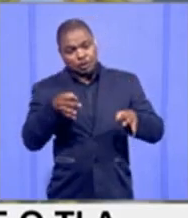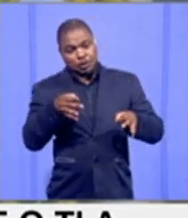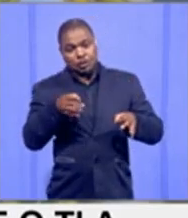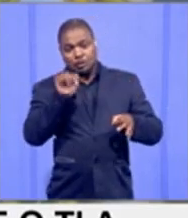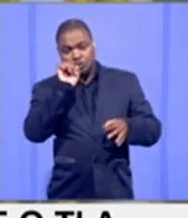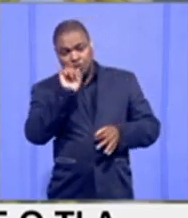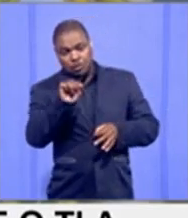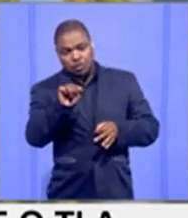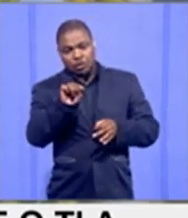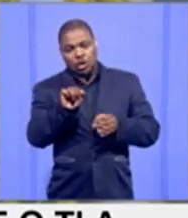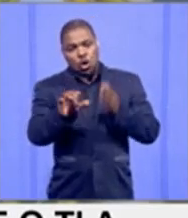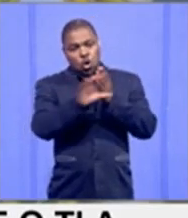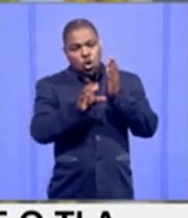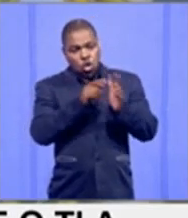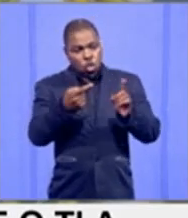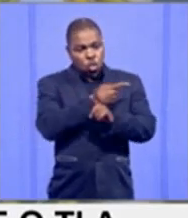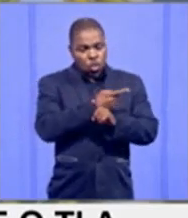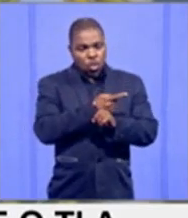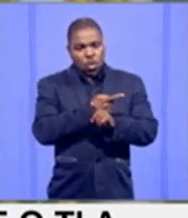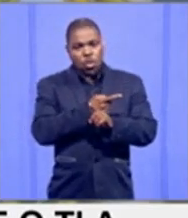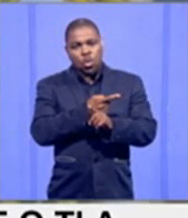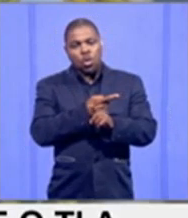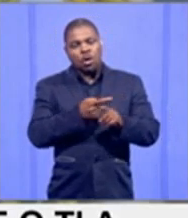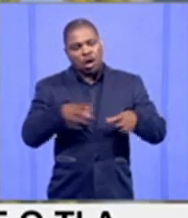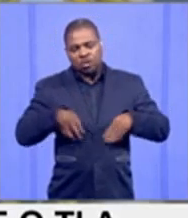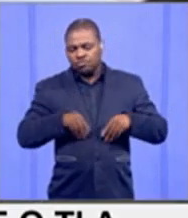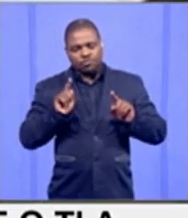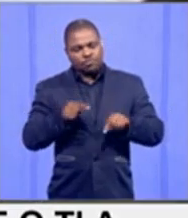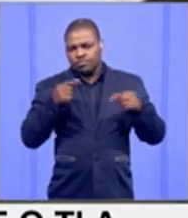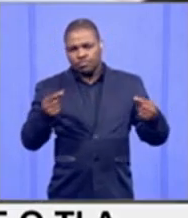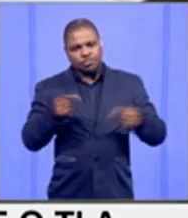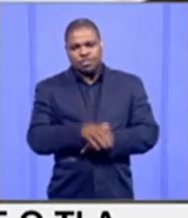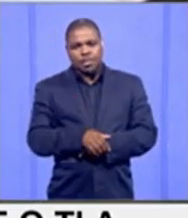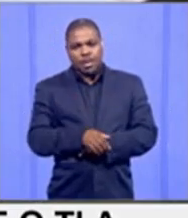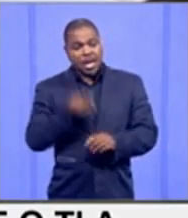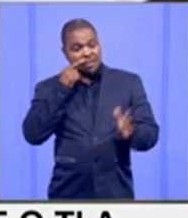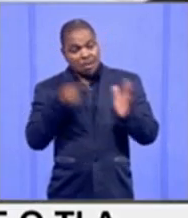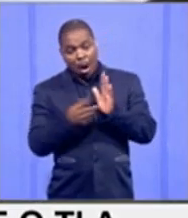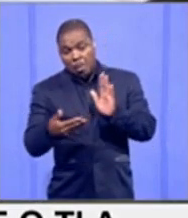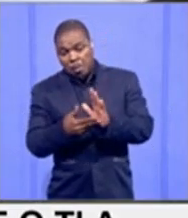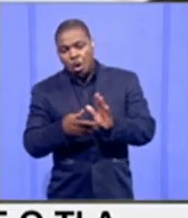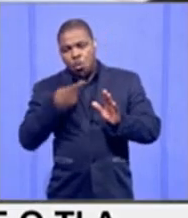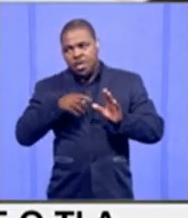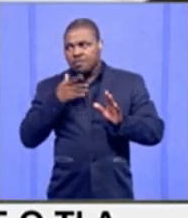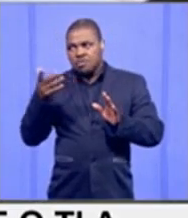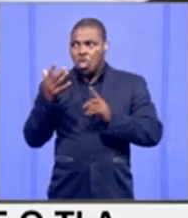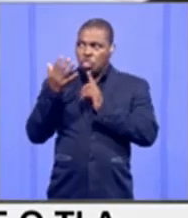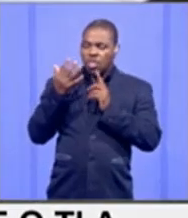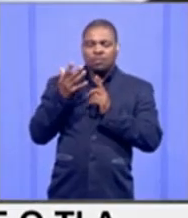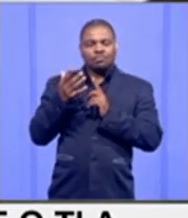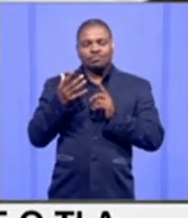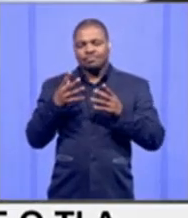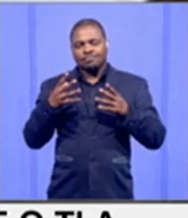accord with the Constitution, the law, and the evidence in a particular case. As